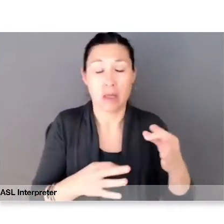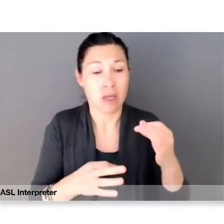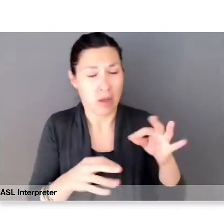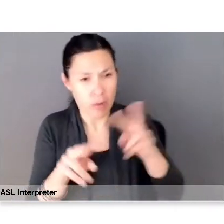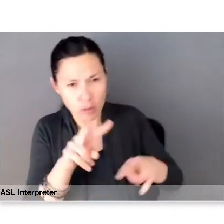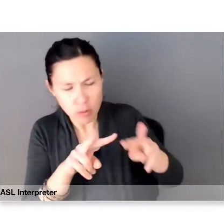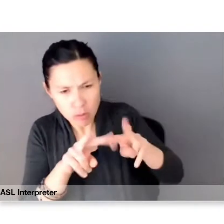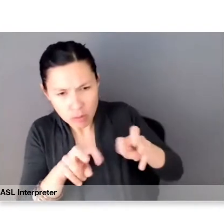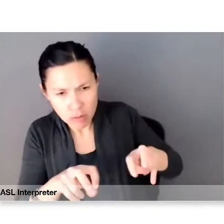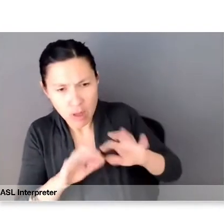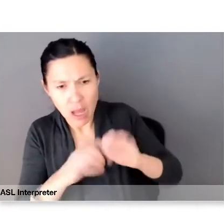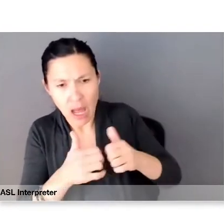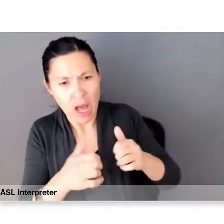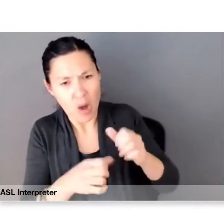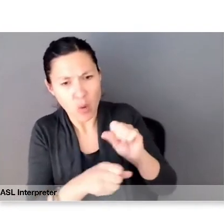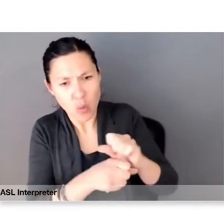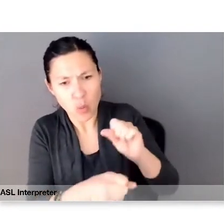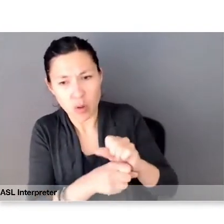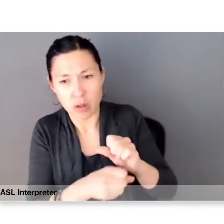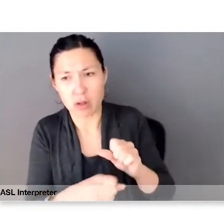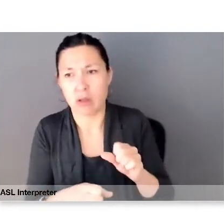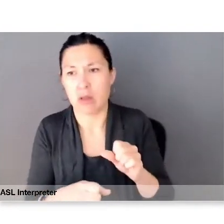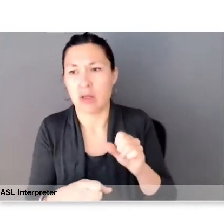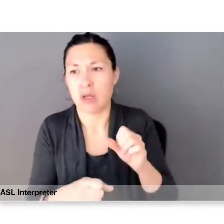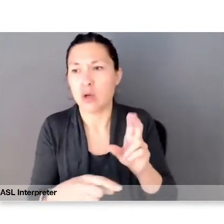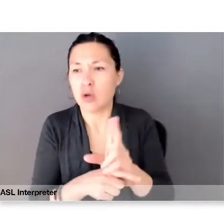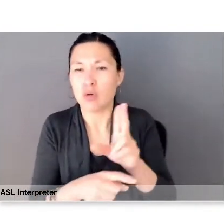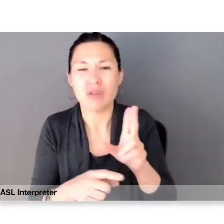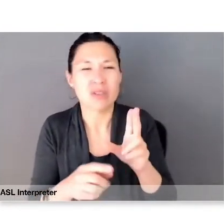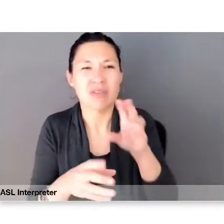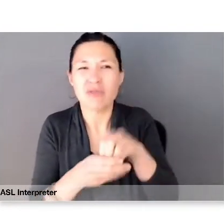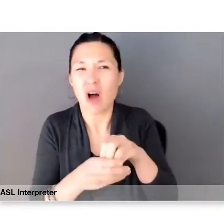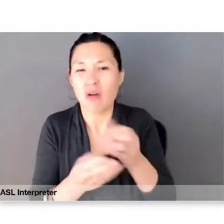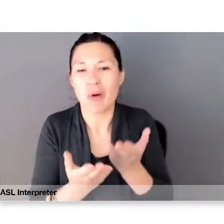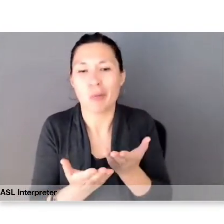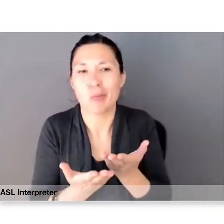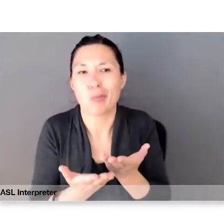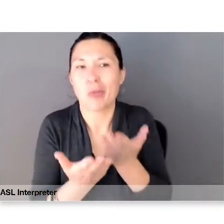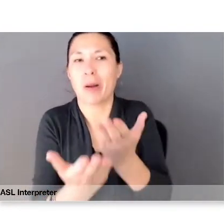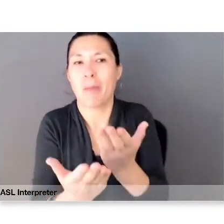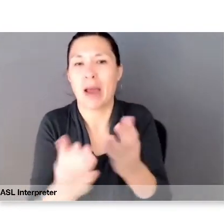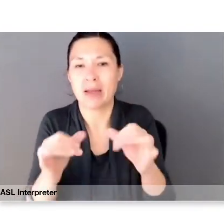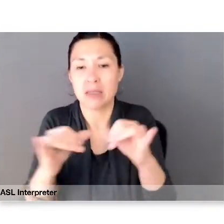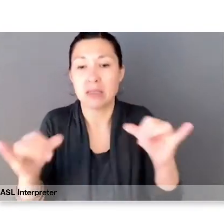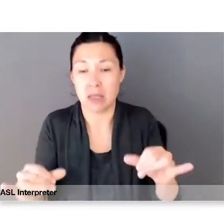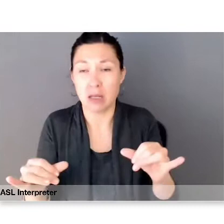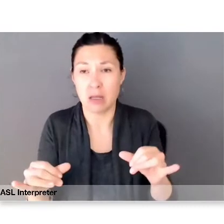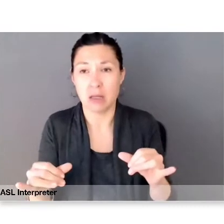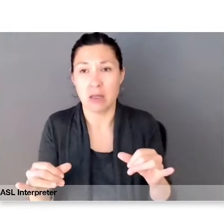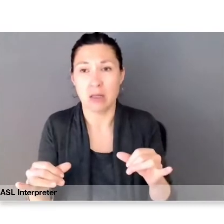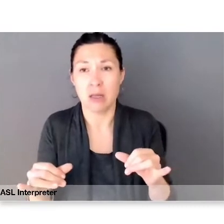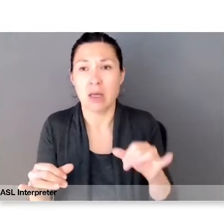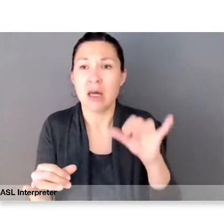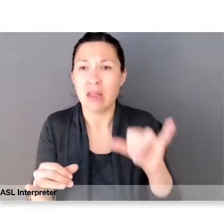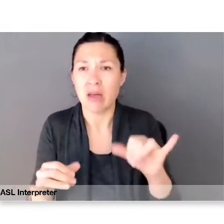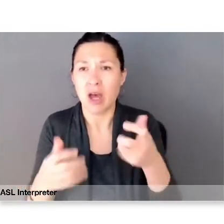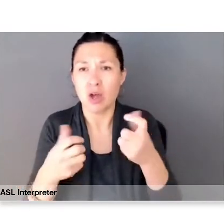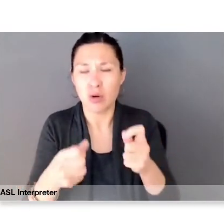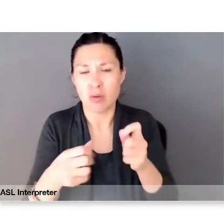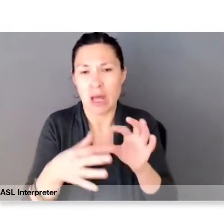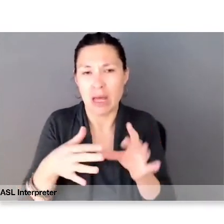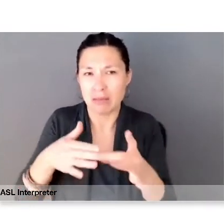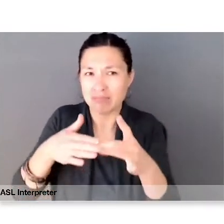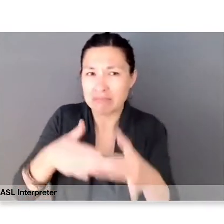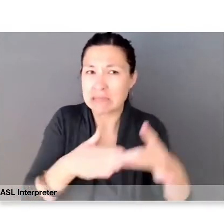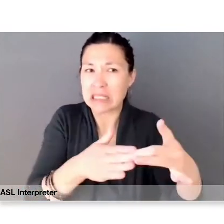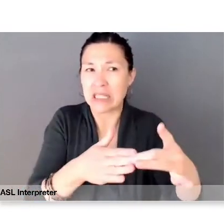algorithms that are frequently used in recommender systems, you can say that they build consensus in a particular way that can encode